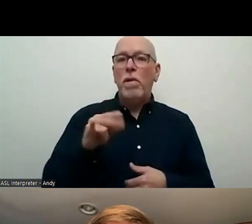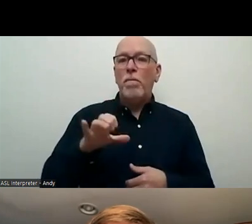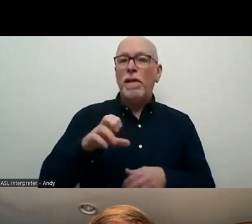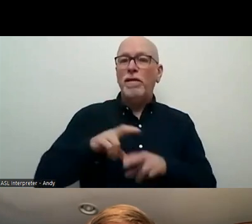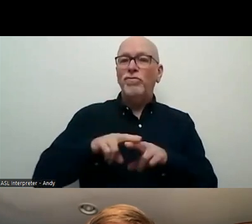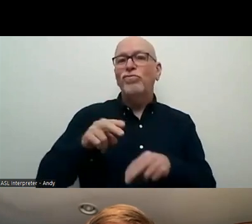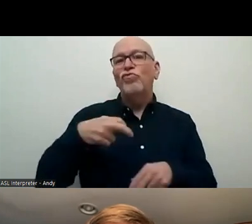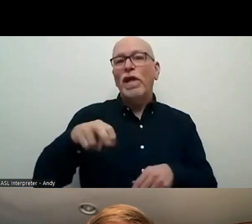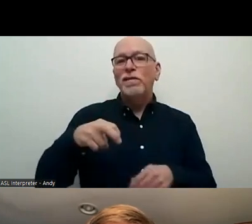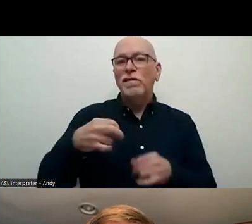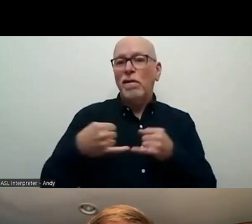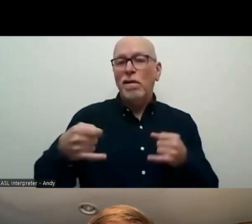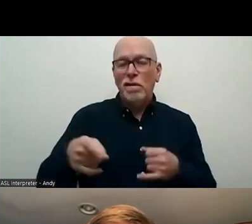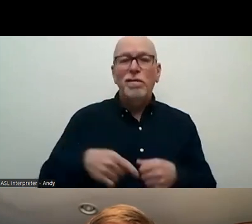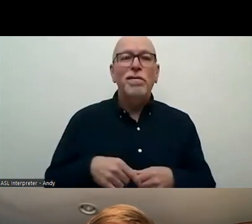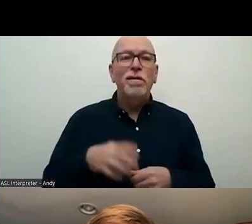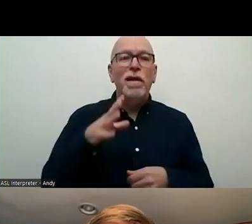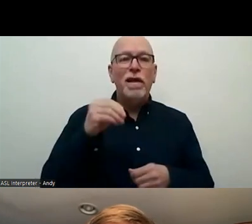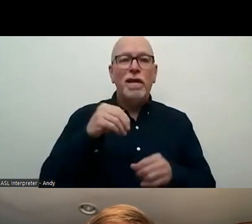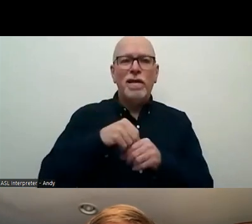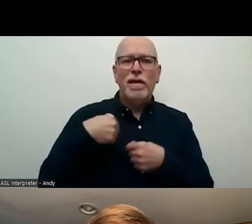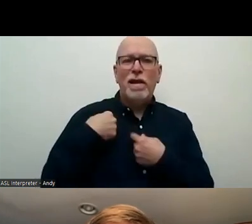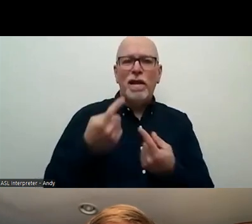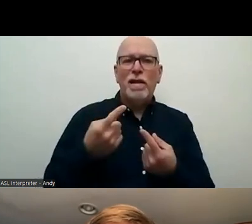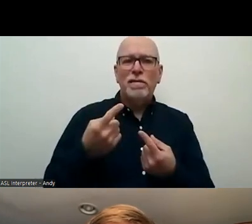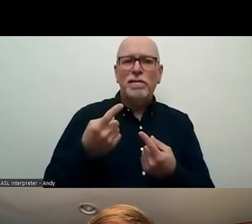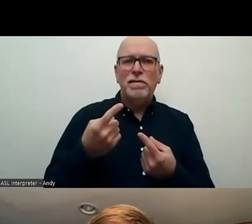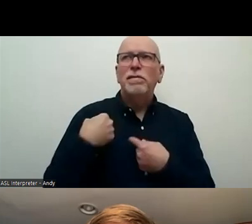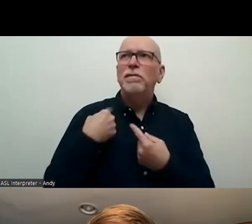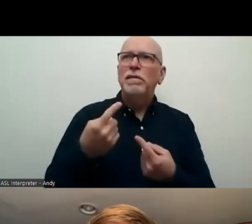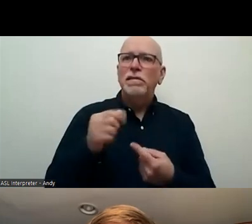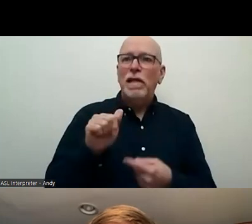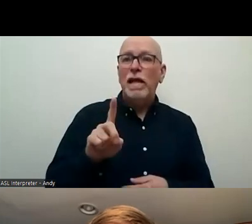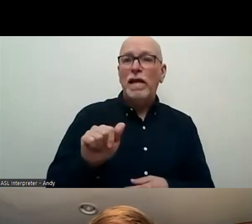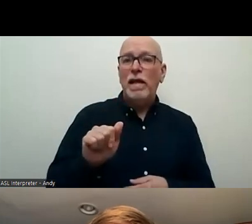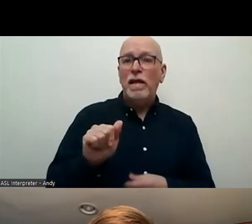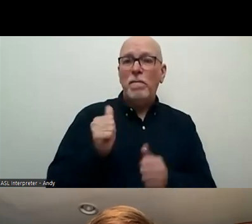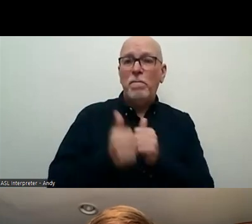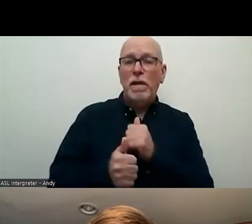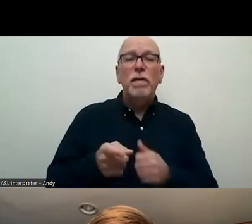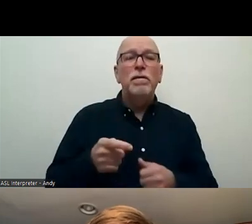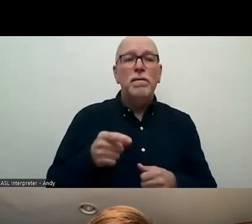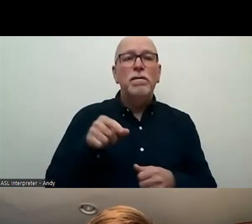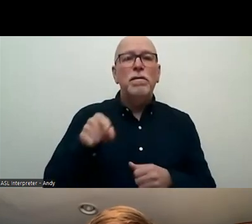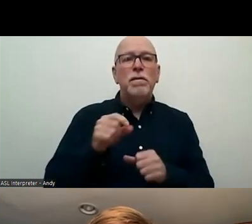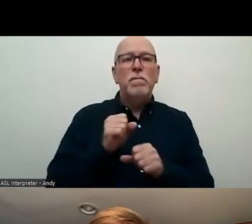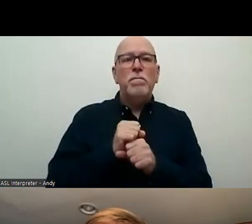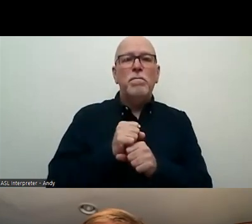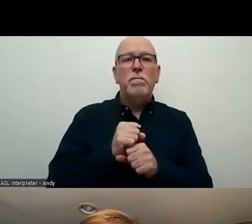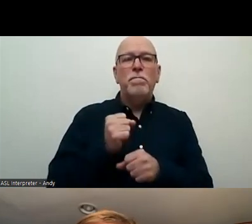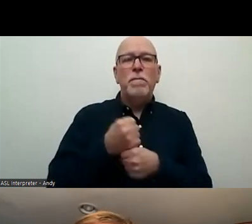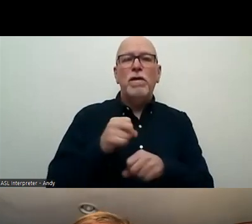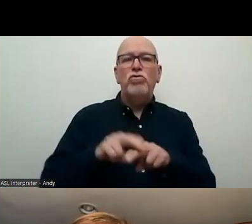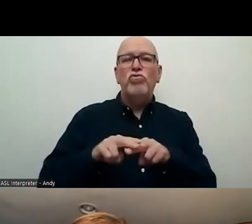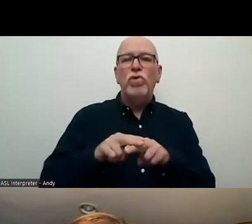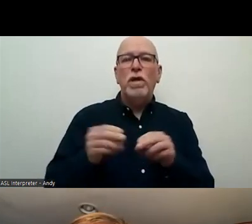others and over the past uh since the ada that made the trains